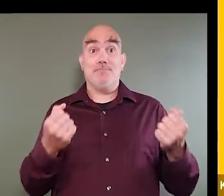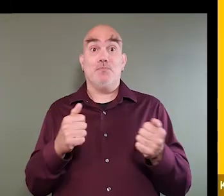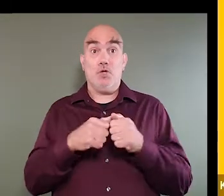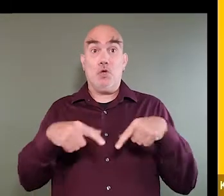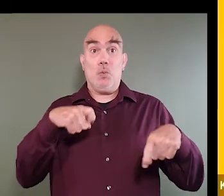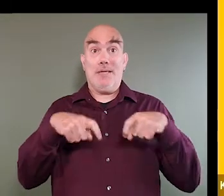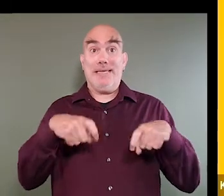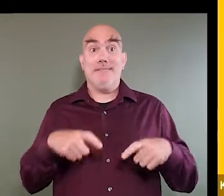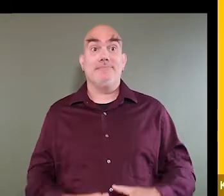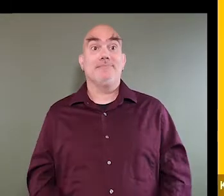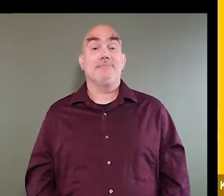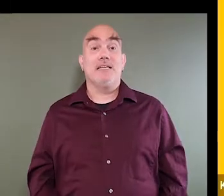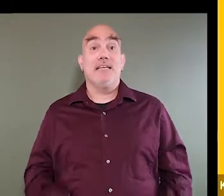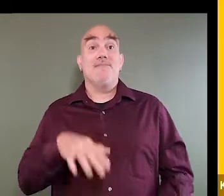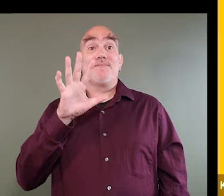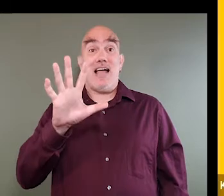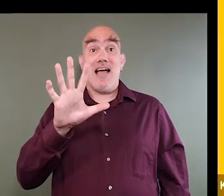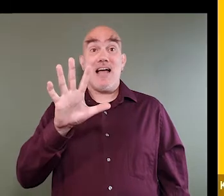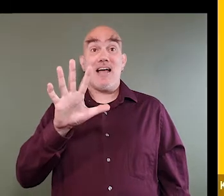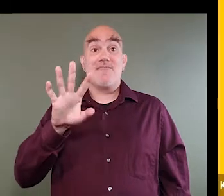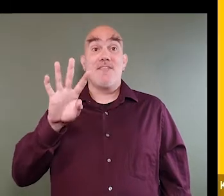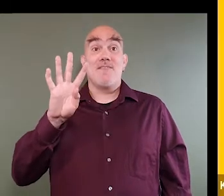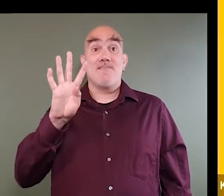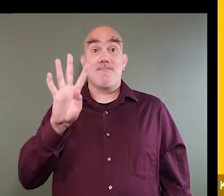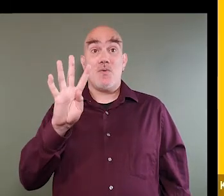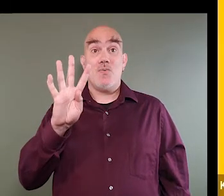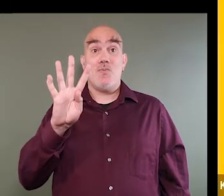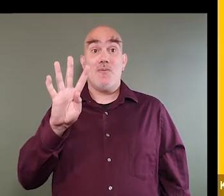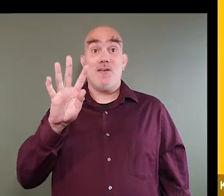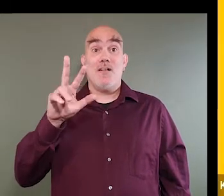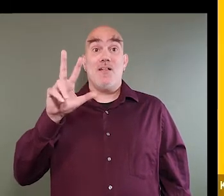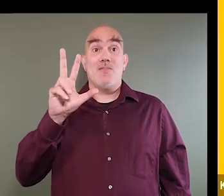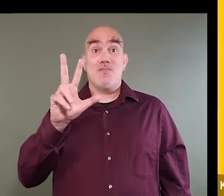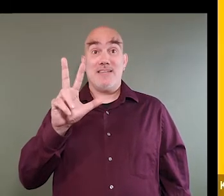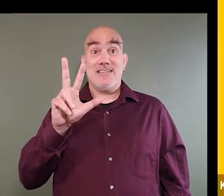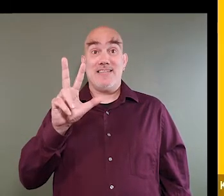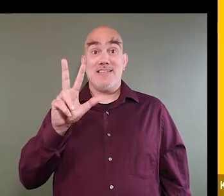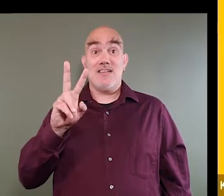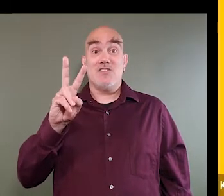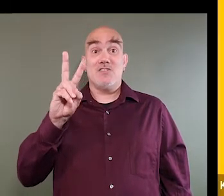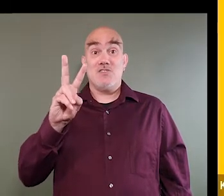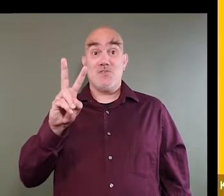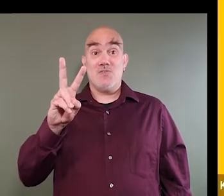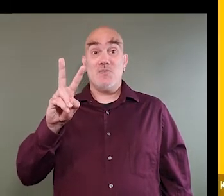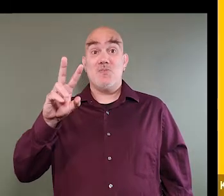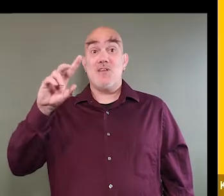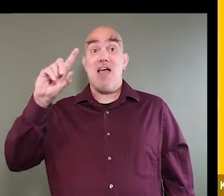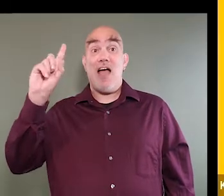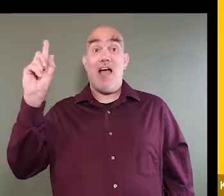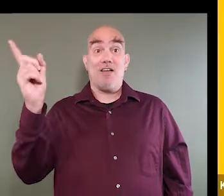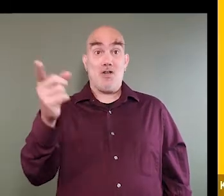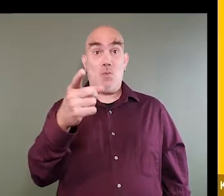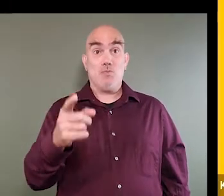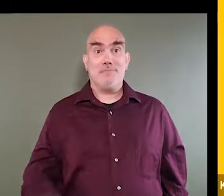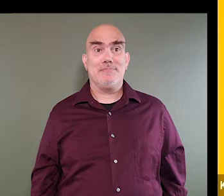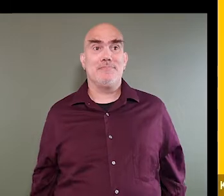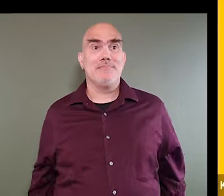kick. In 5, 4, 3, 2, and